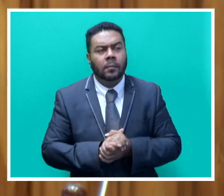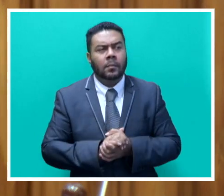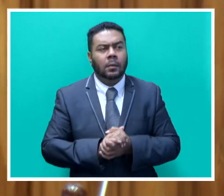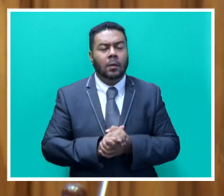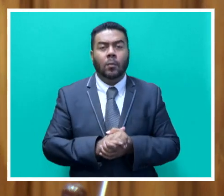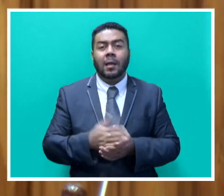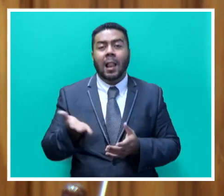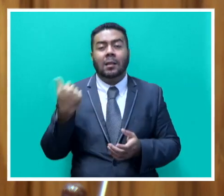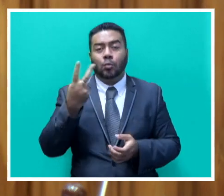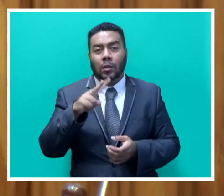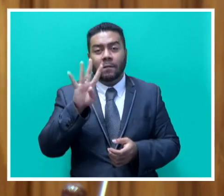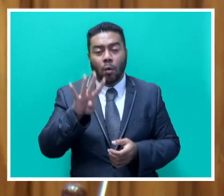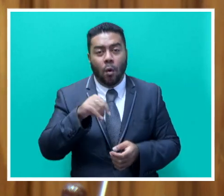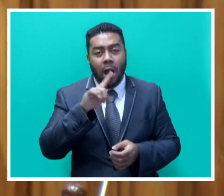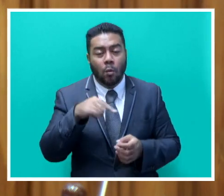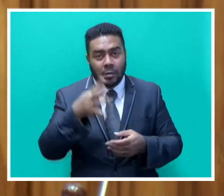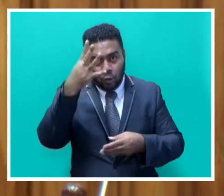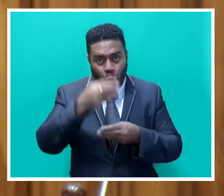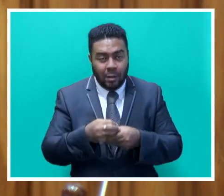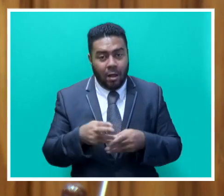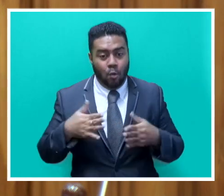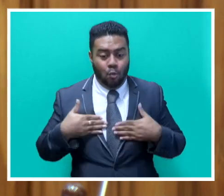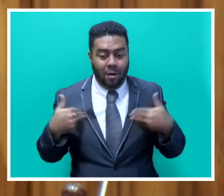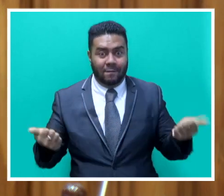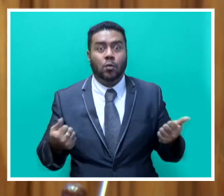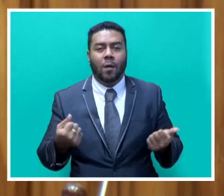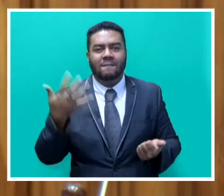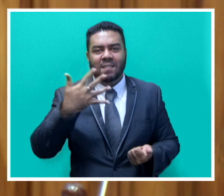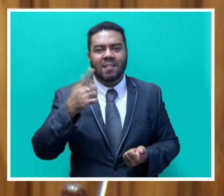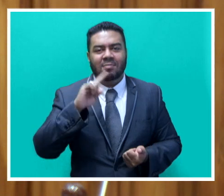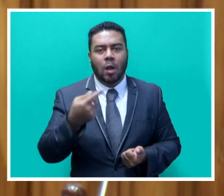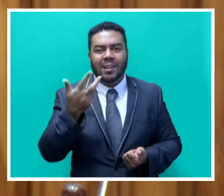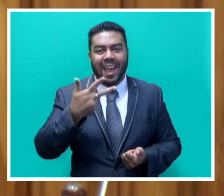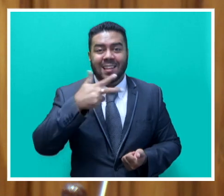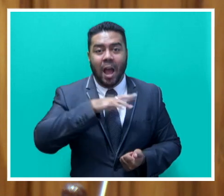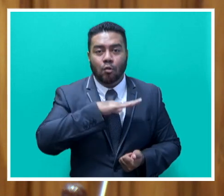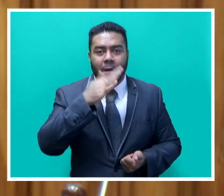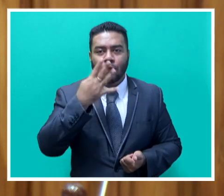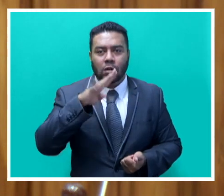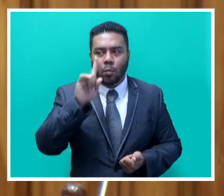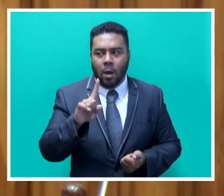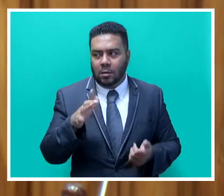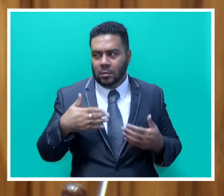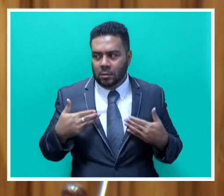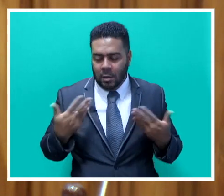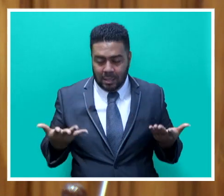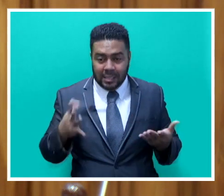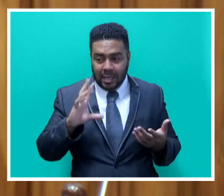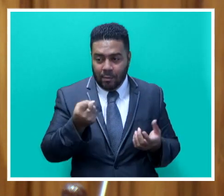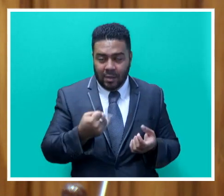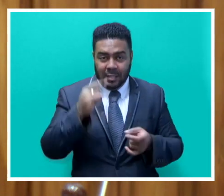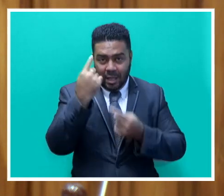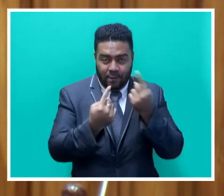yesterday morning, bringing our total number of recoveries to 15,841. And some of these individuals have returned home to